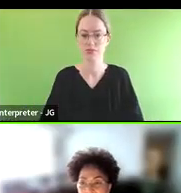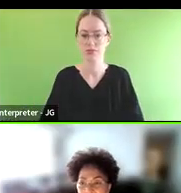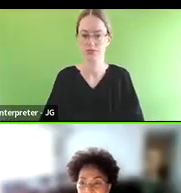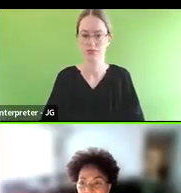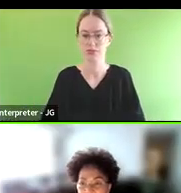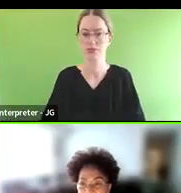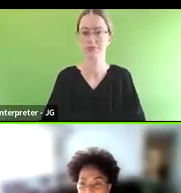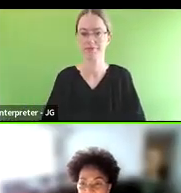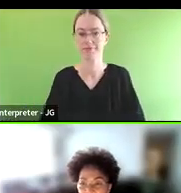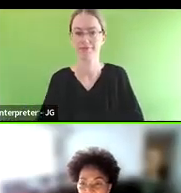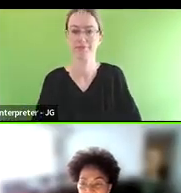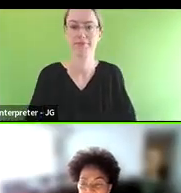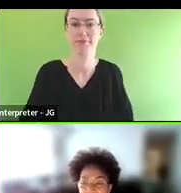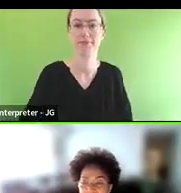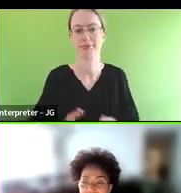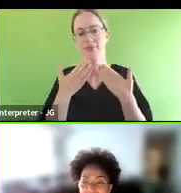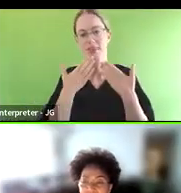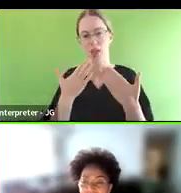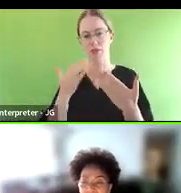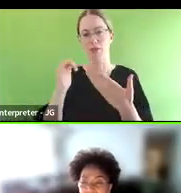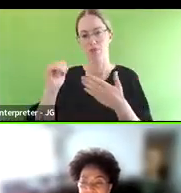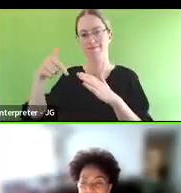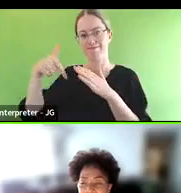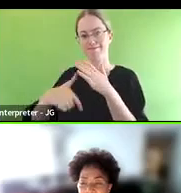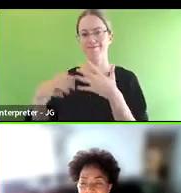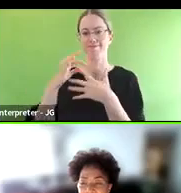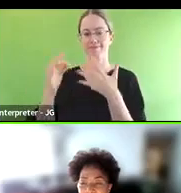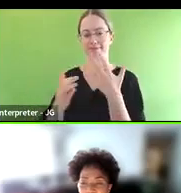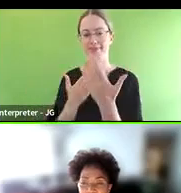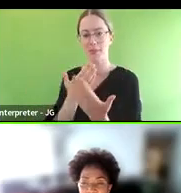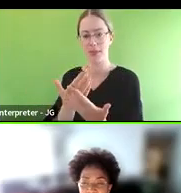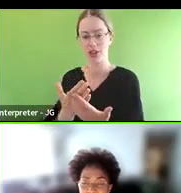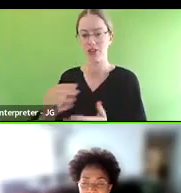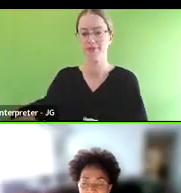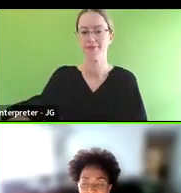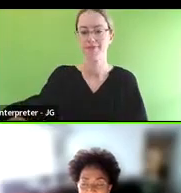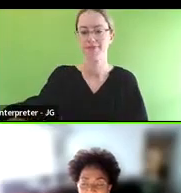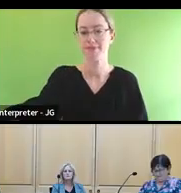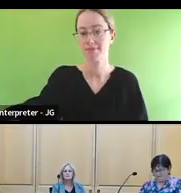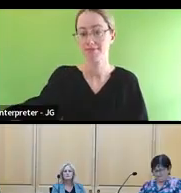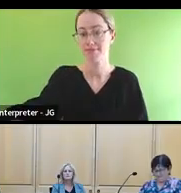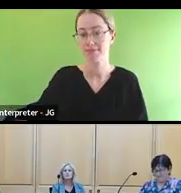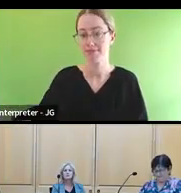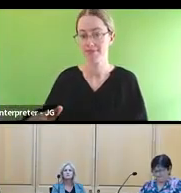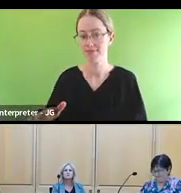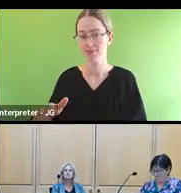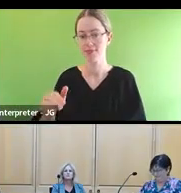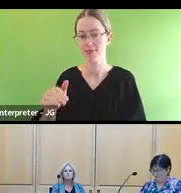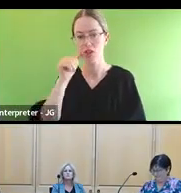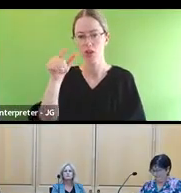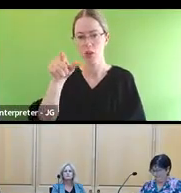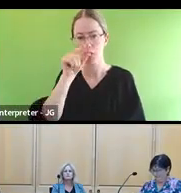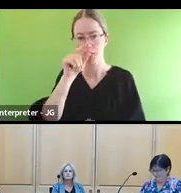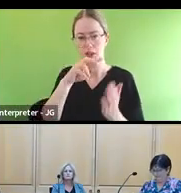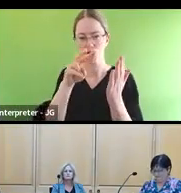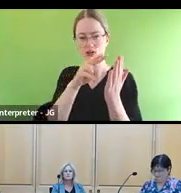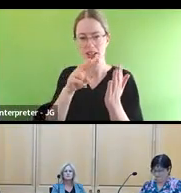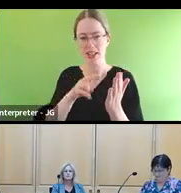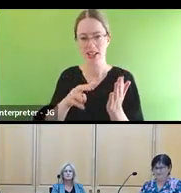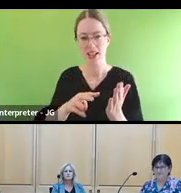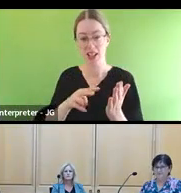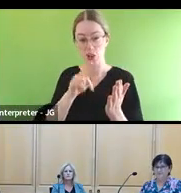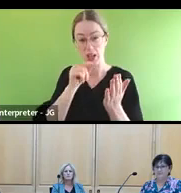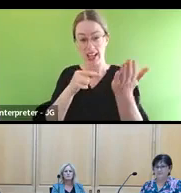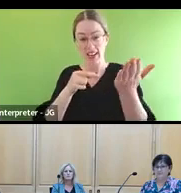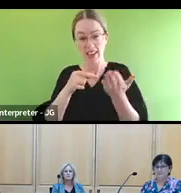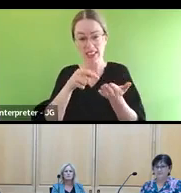submission, written and orally. I see that you were perhaps reading from your notes, and if we could have those